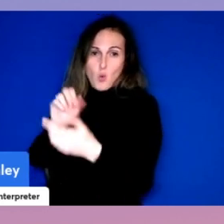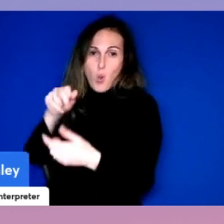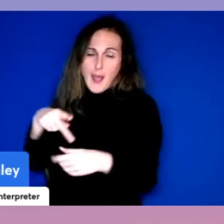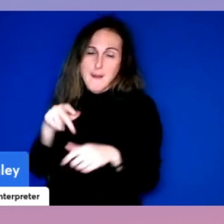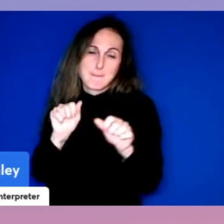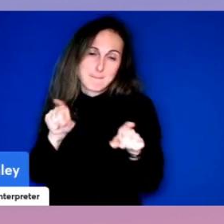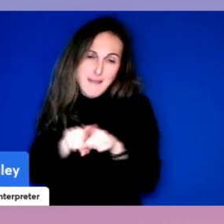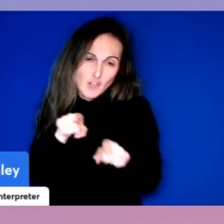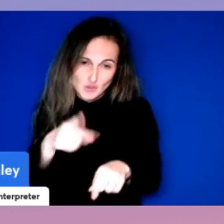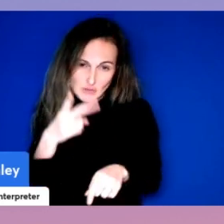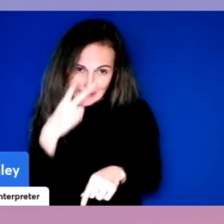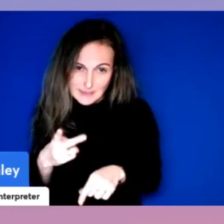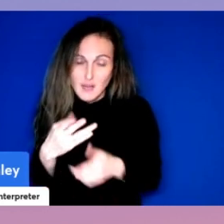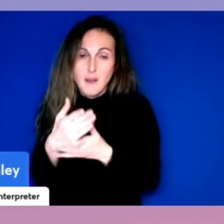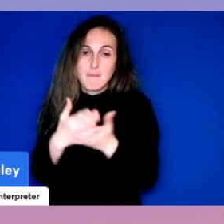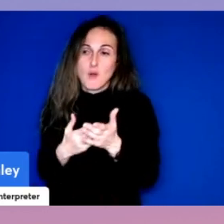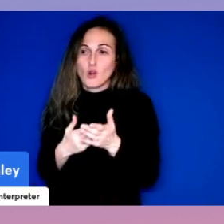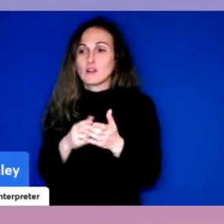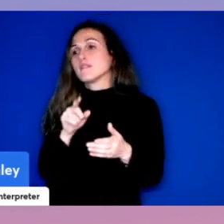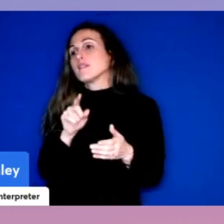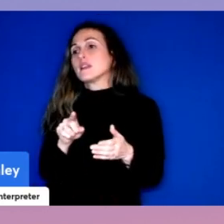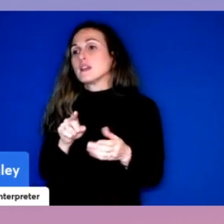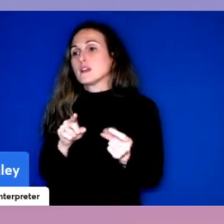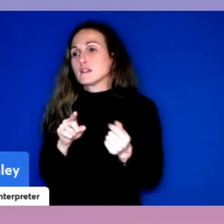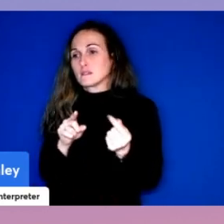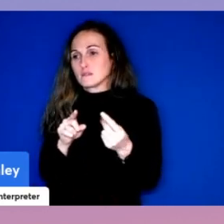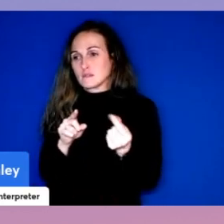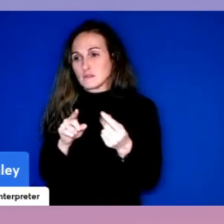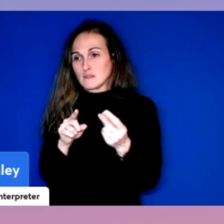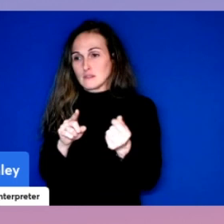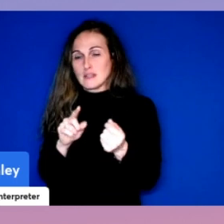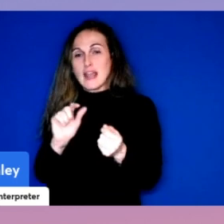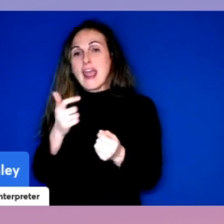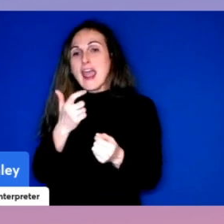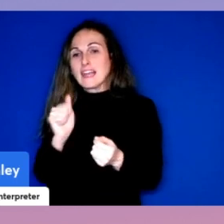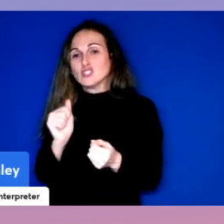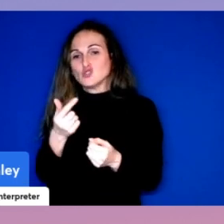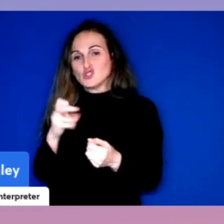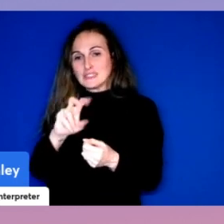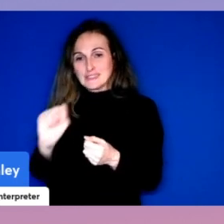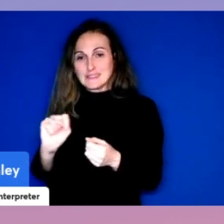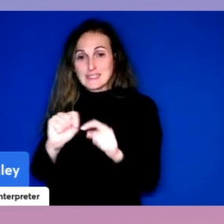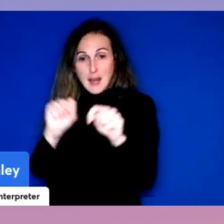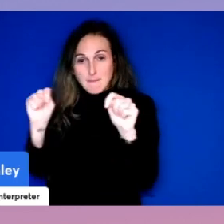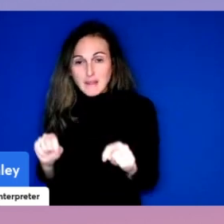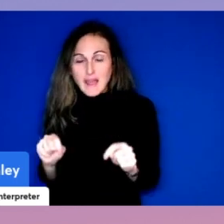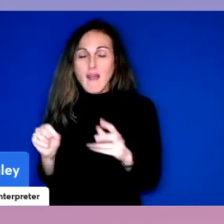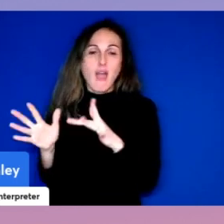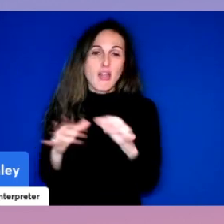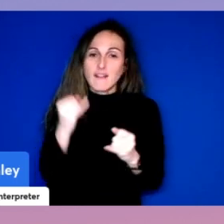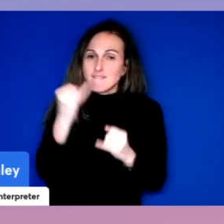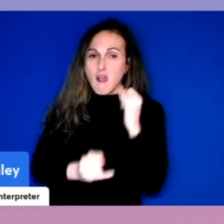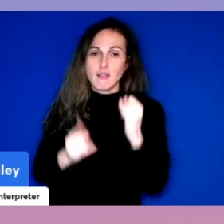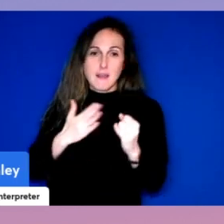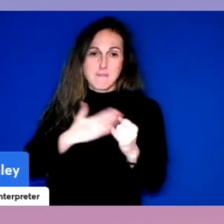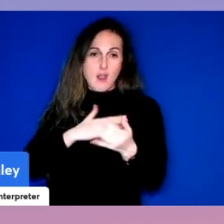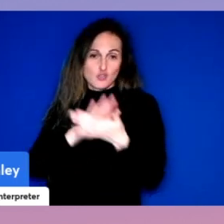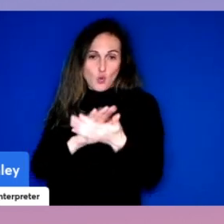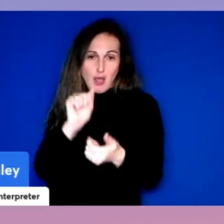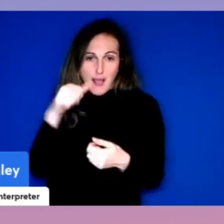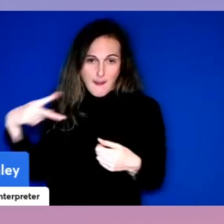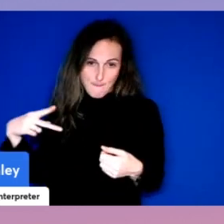see, as part of the agent template. And then finally, my school